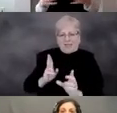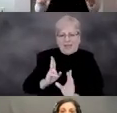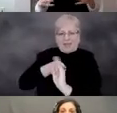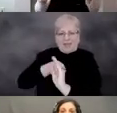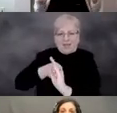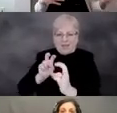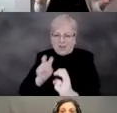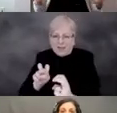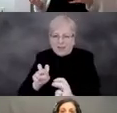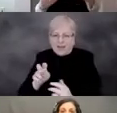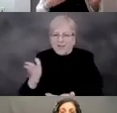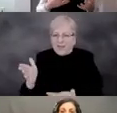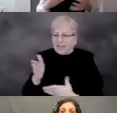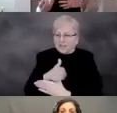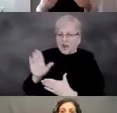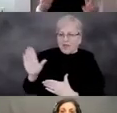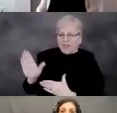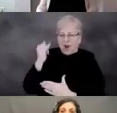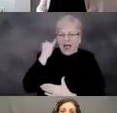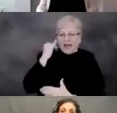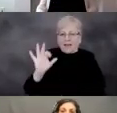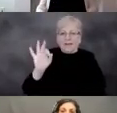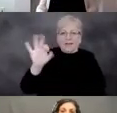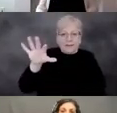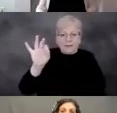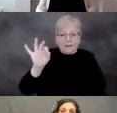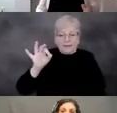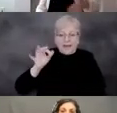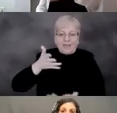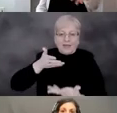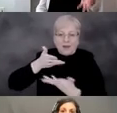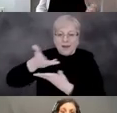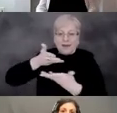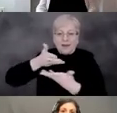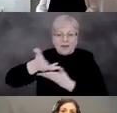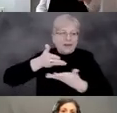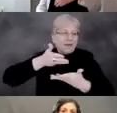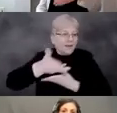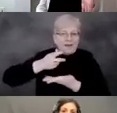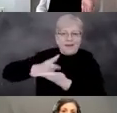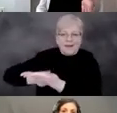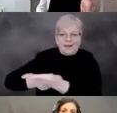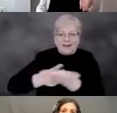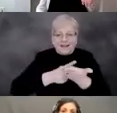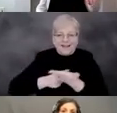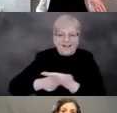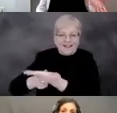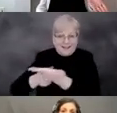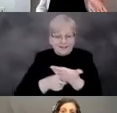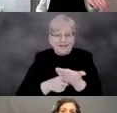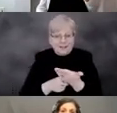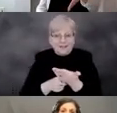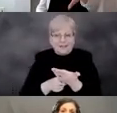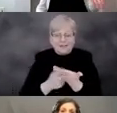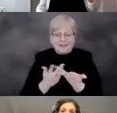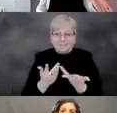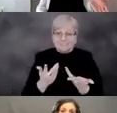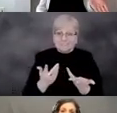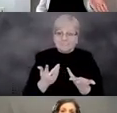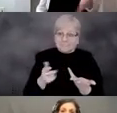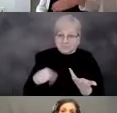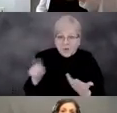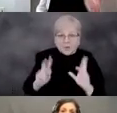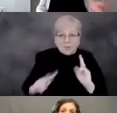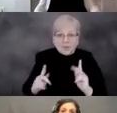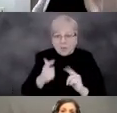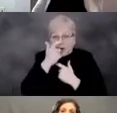ideas in brief and then engaging in an interaction with those of you attending, ostensibly interested in that